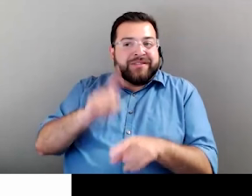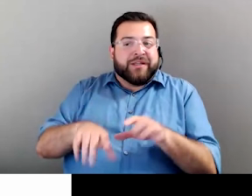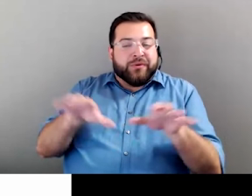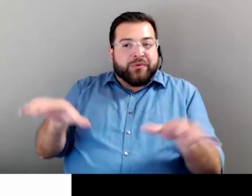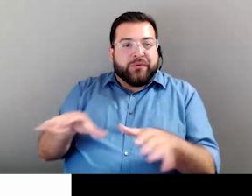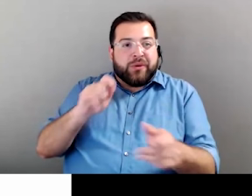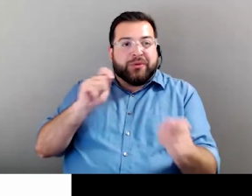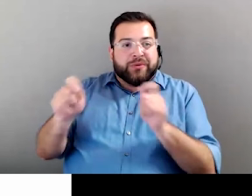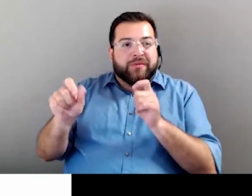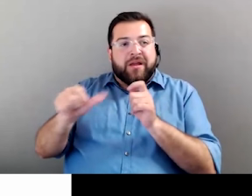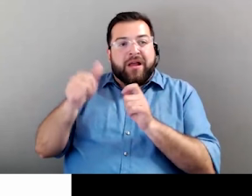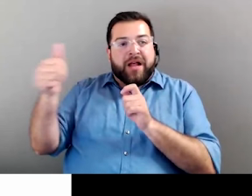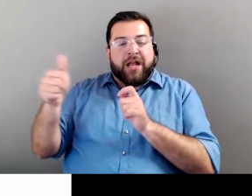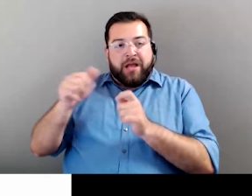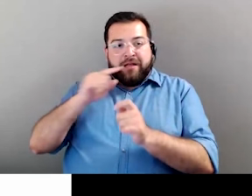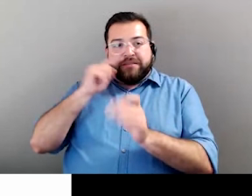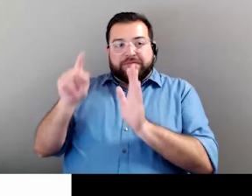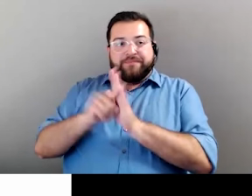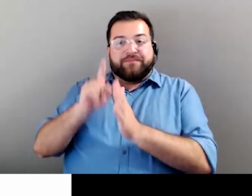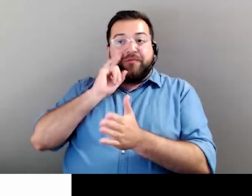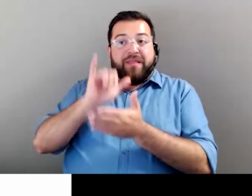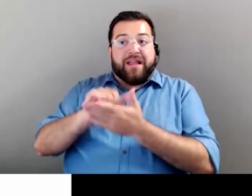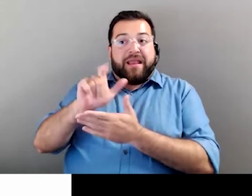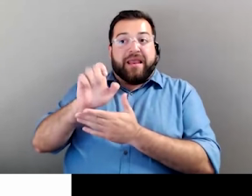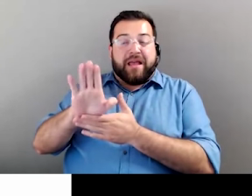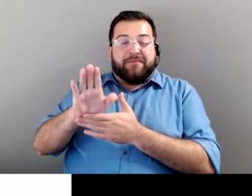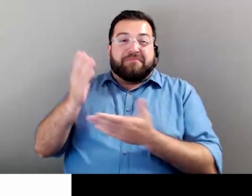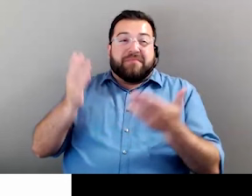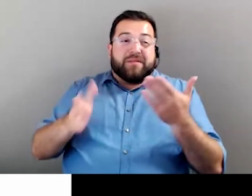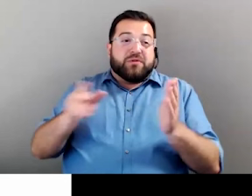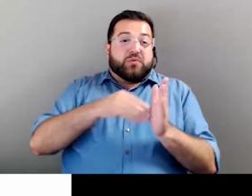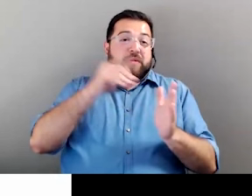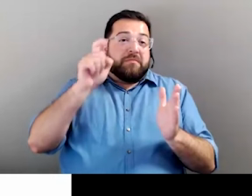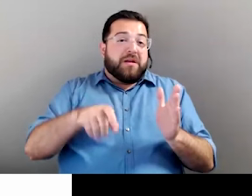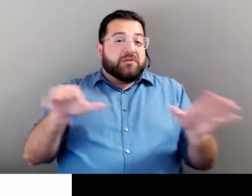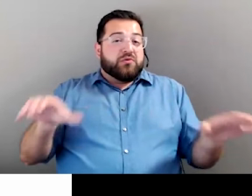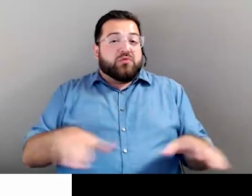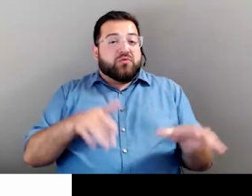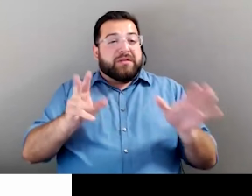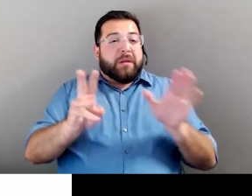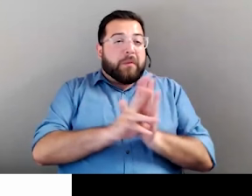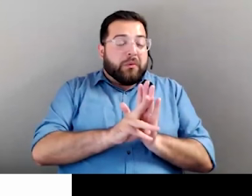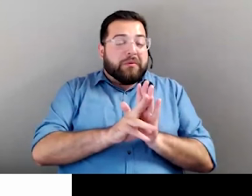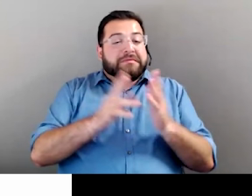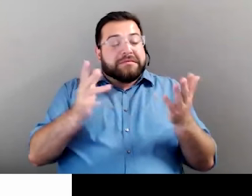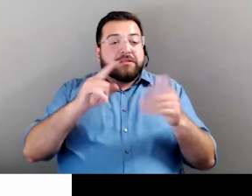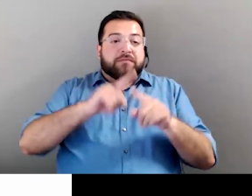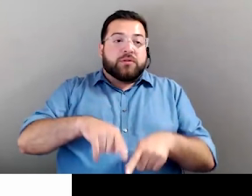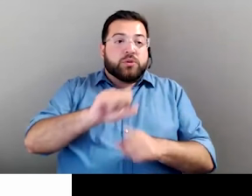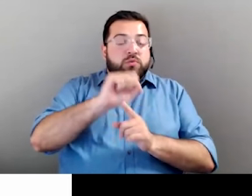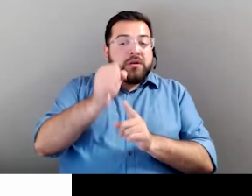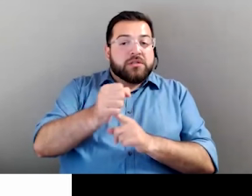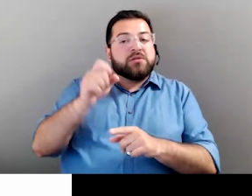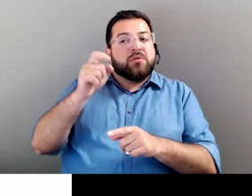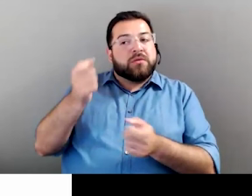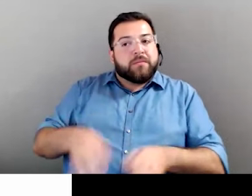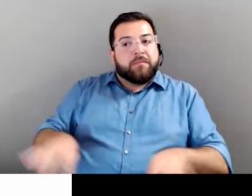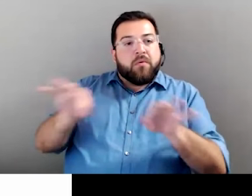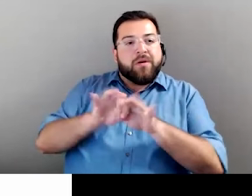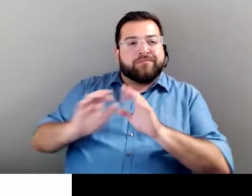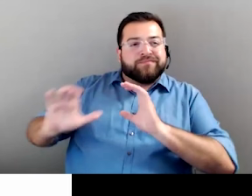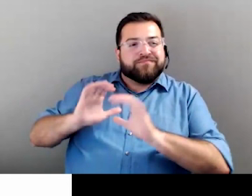lab. That might not work. The student might have to do an EW. It just depends on the situation. And so work with your student to see if you can